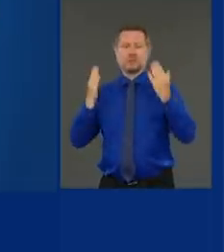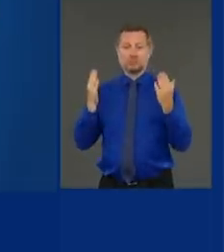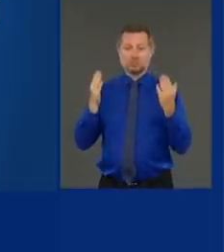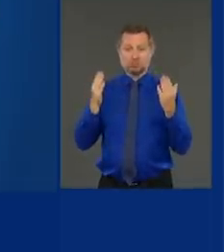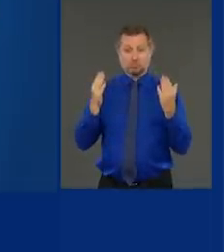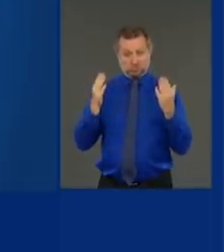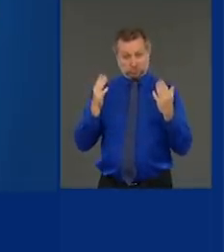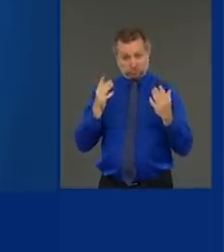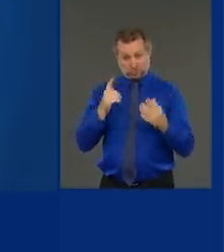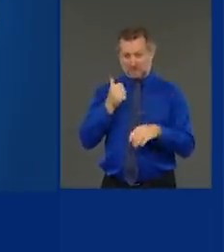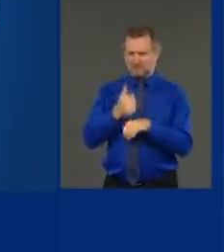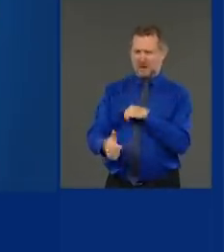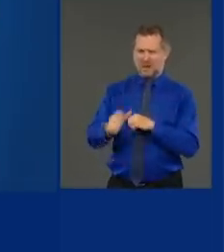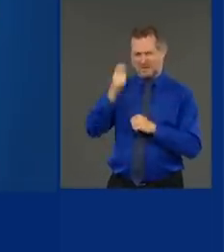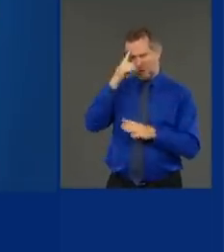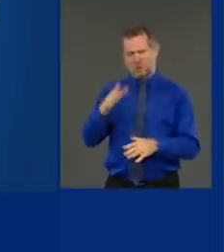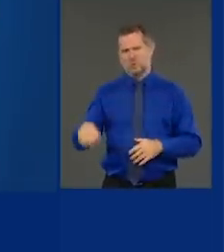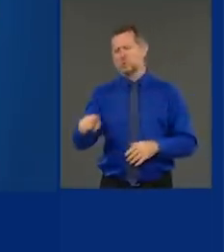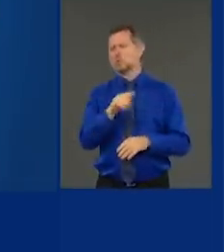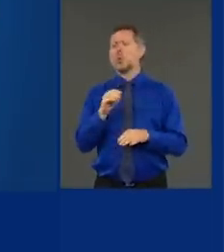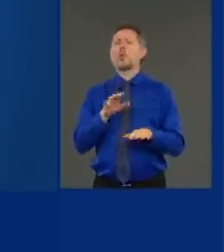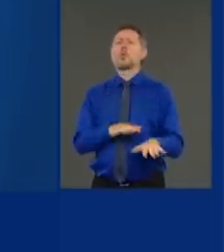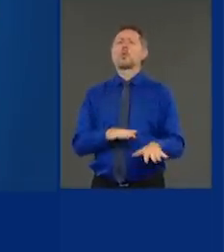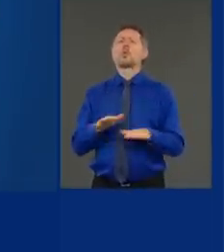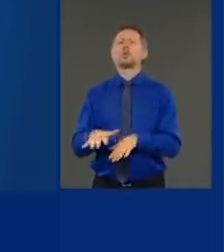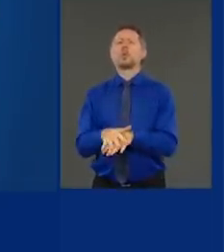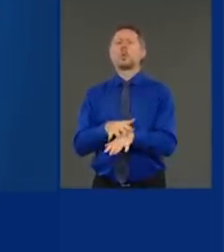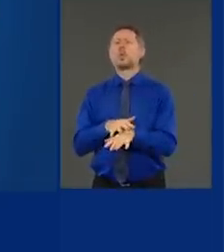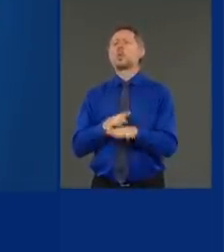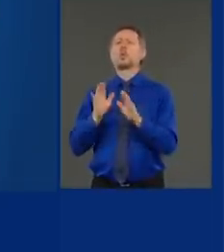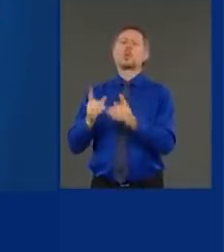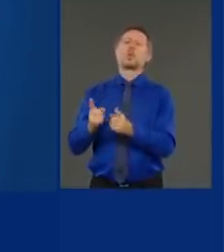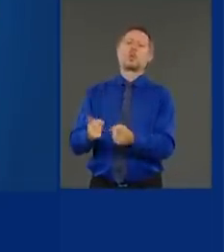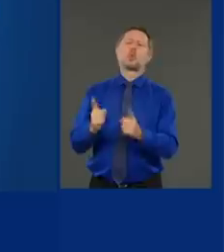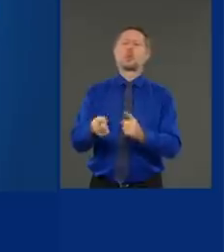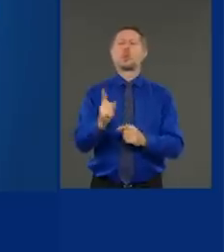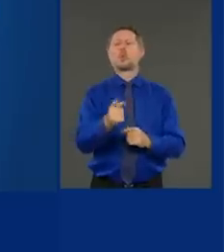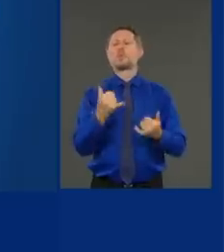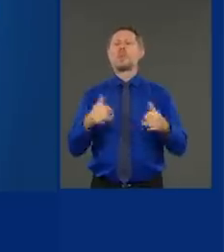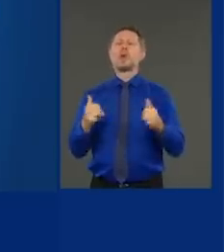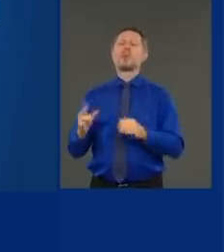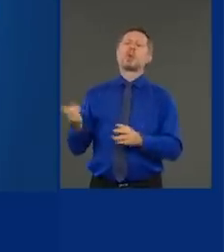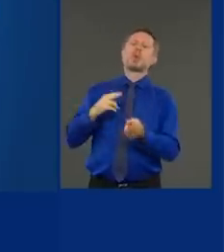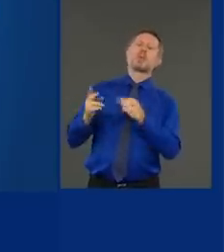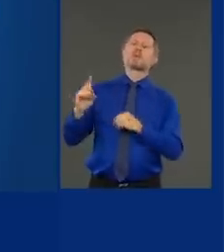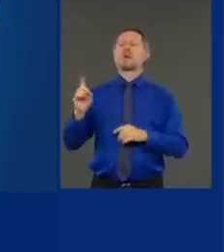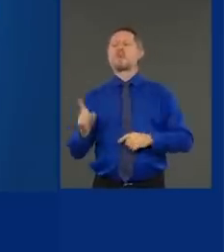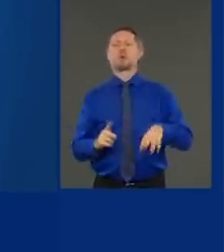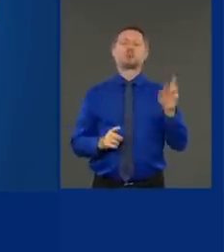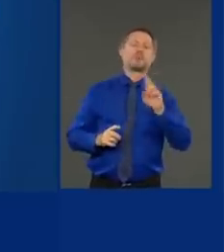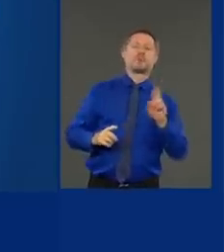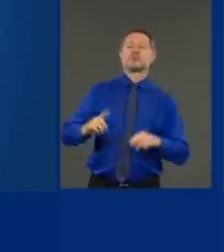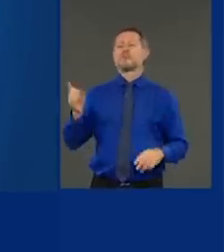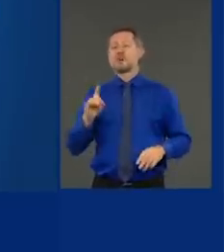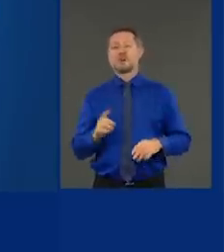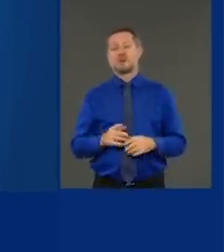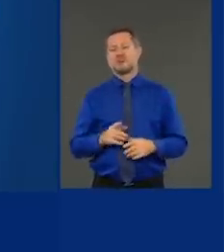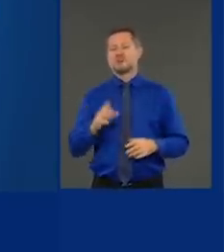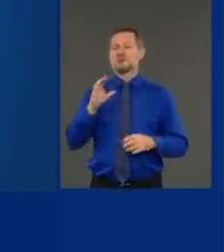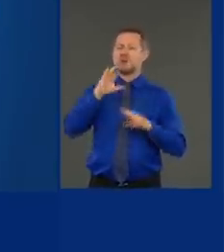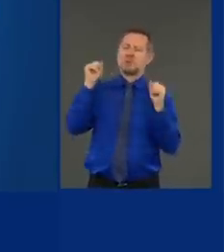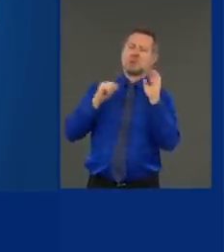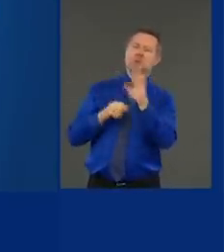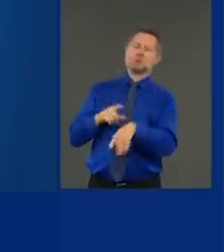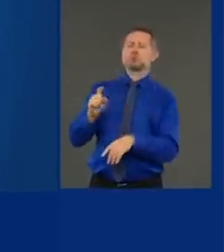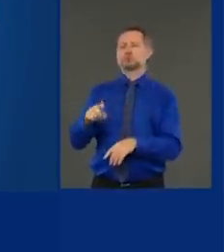are slow-walking reopening. They're just playing politics. That's what they're doing. There's no reason not to reopen